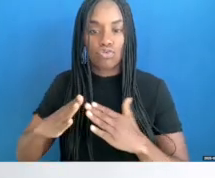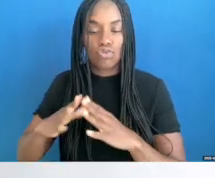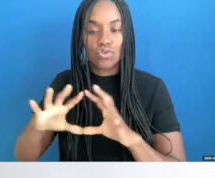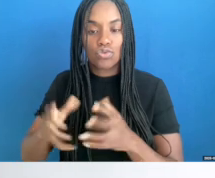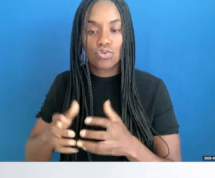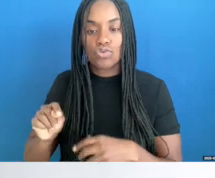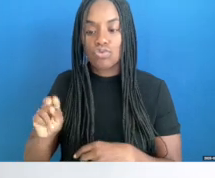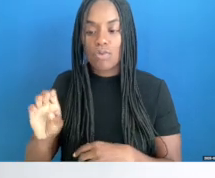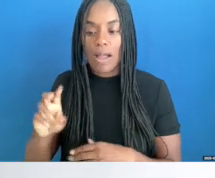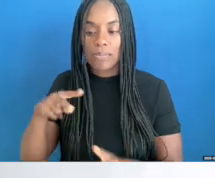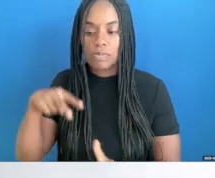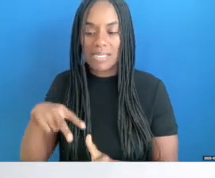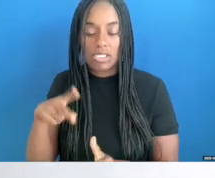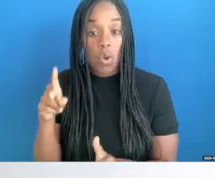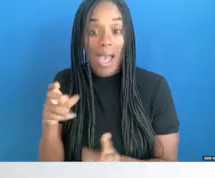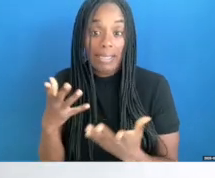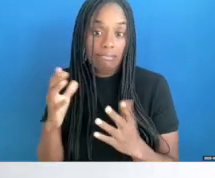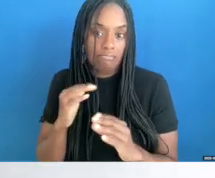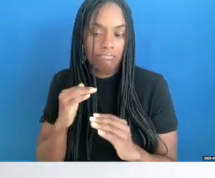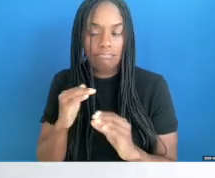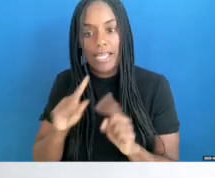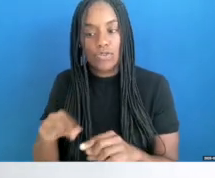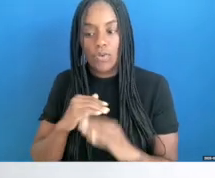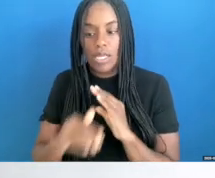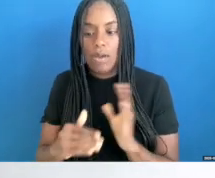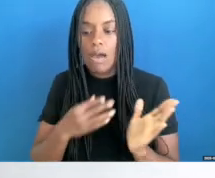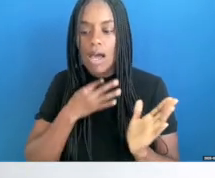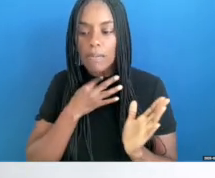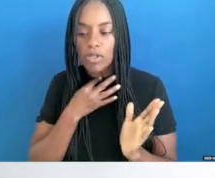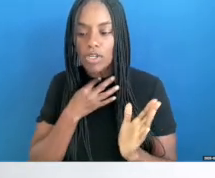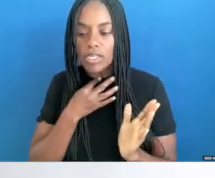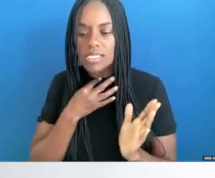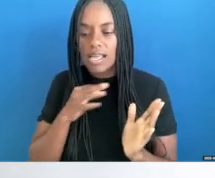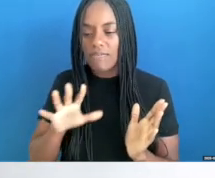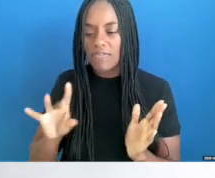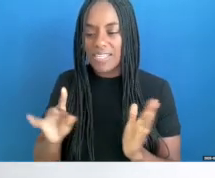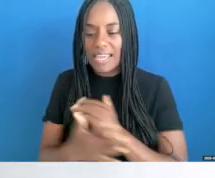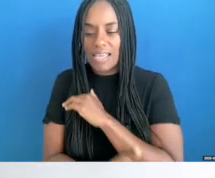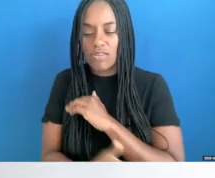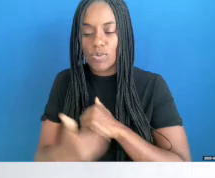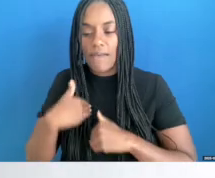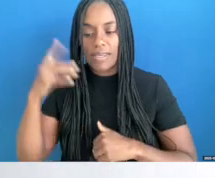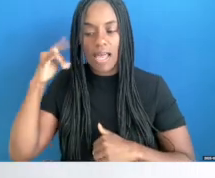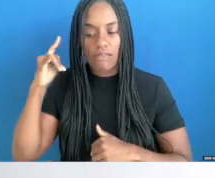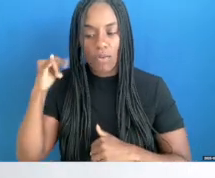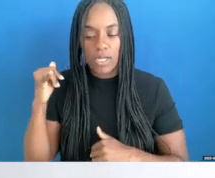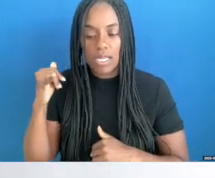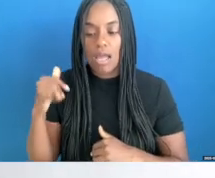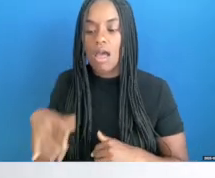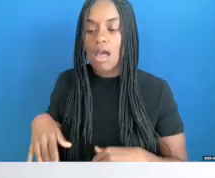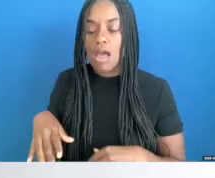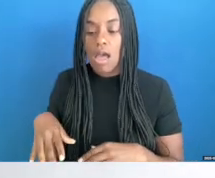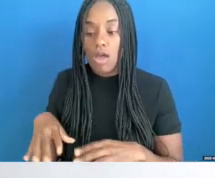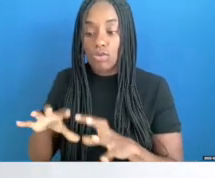with the 58 counties we have in California, tribes reside in 34 of those counties, most of them being very rural. It would be nice for tribes